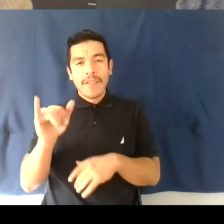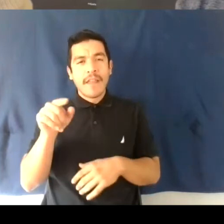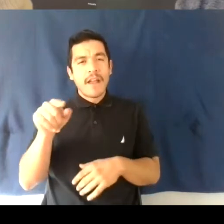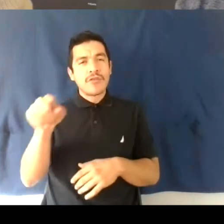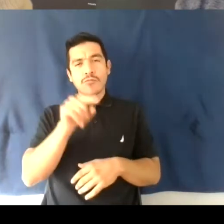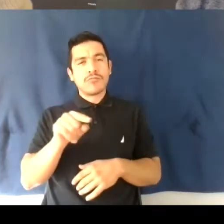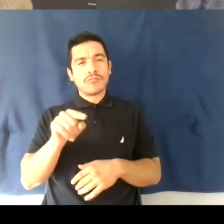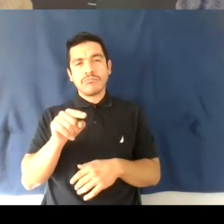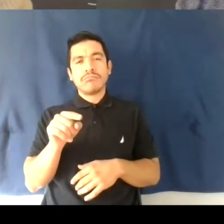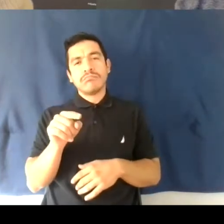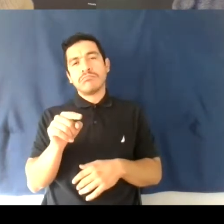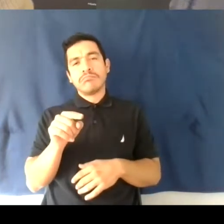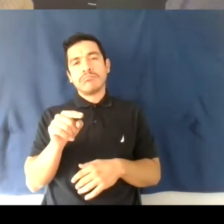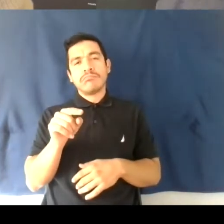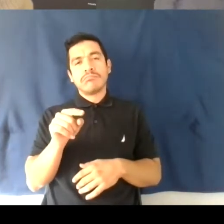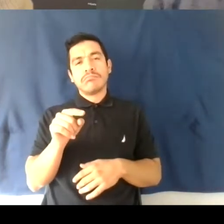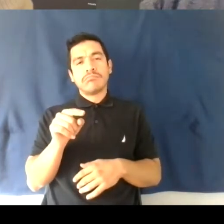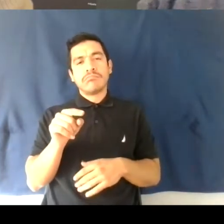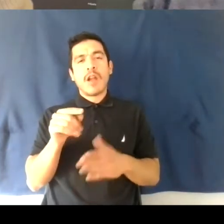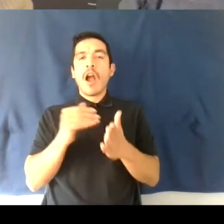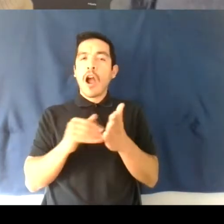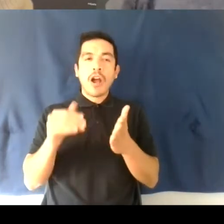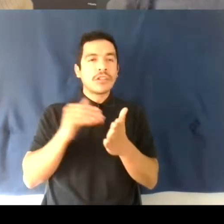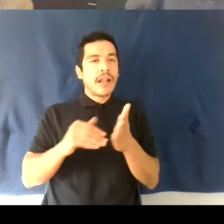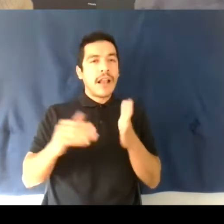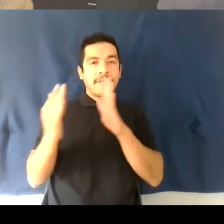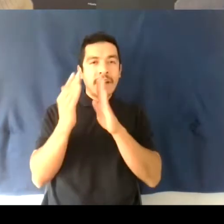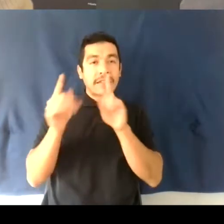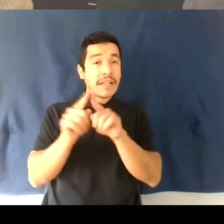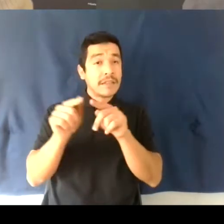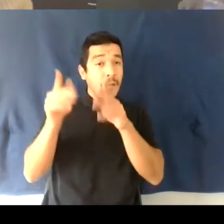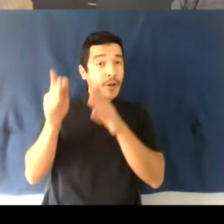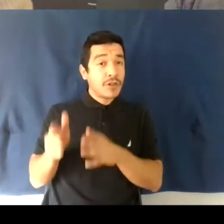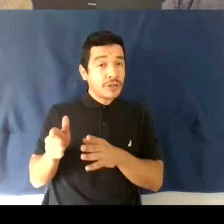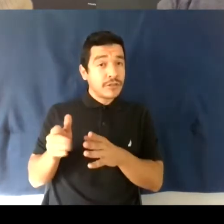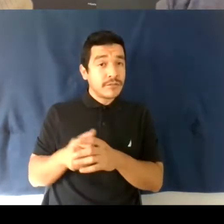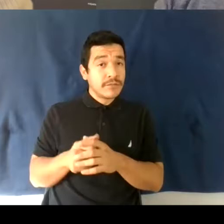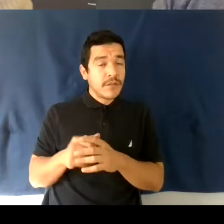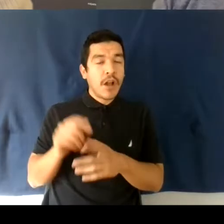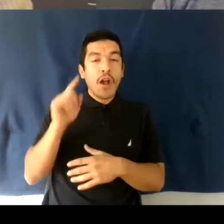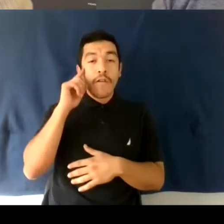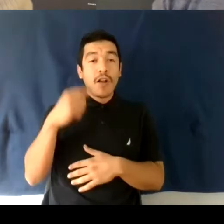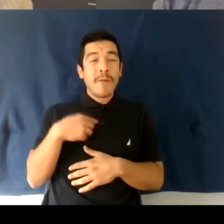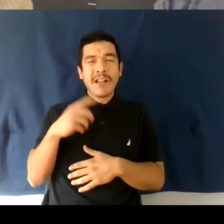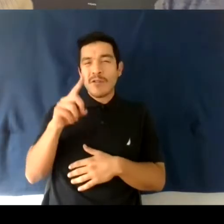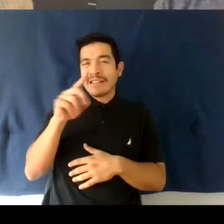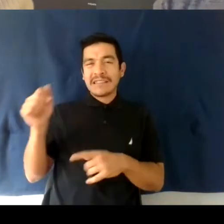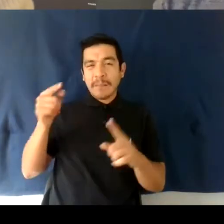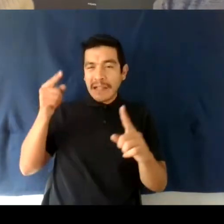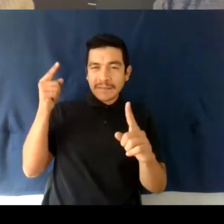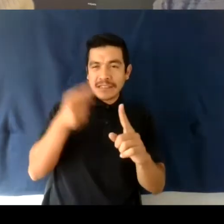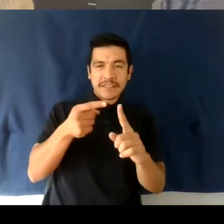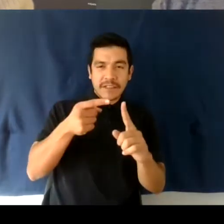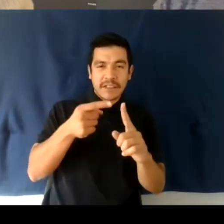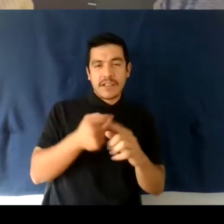you've are like faced as a person, like for me, it was like disability specific. It was like,